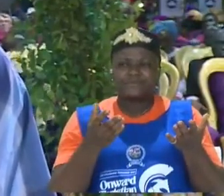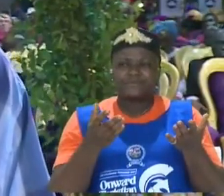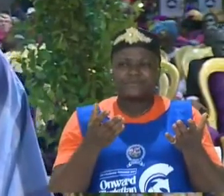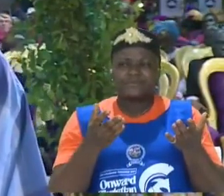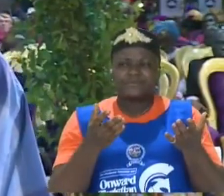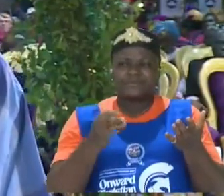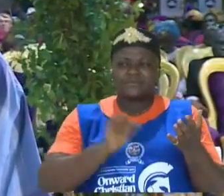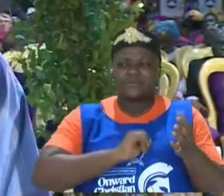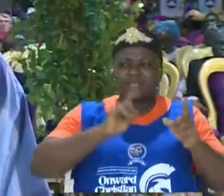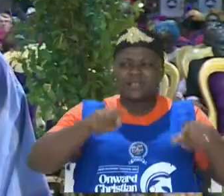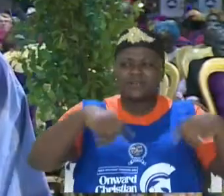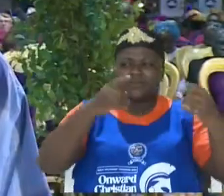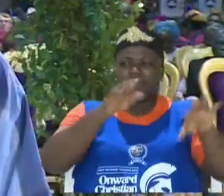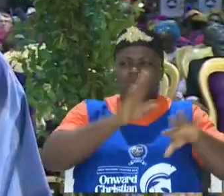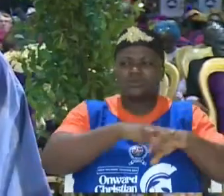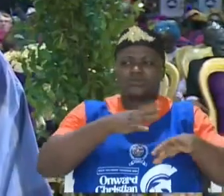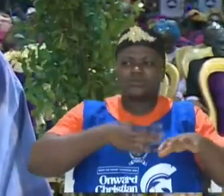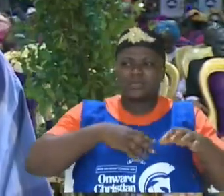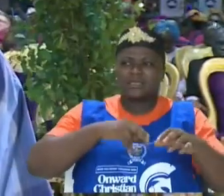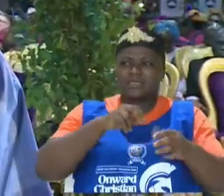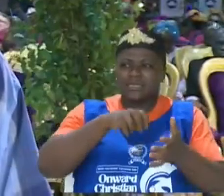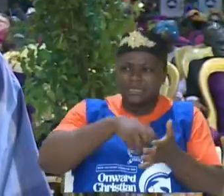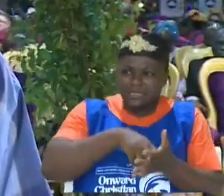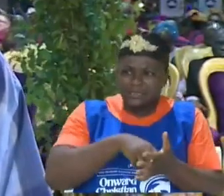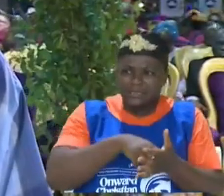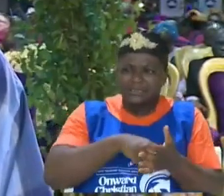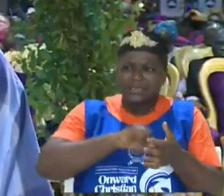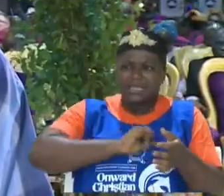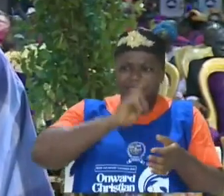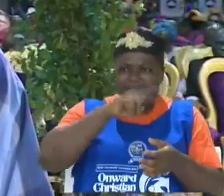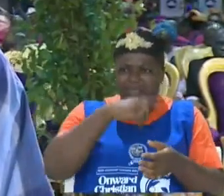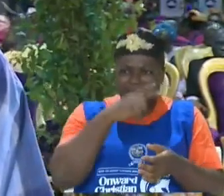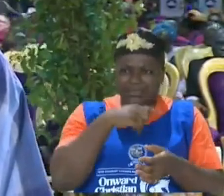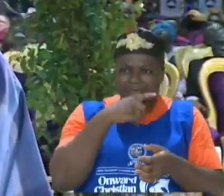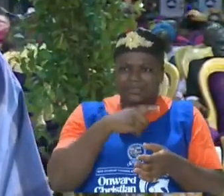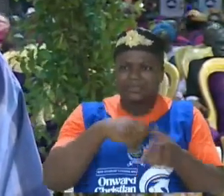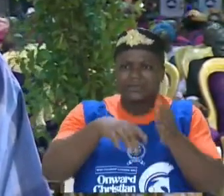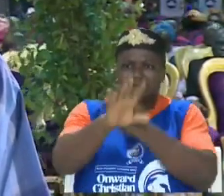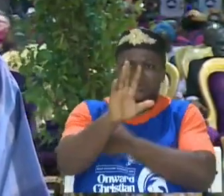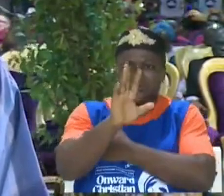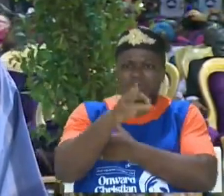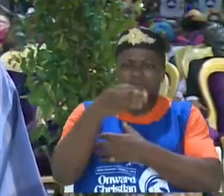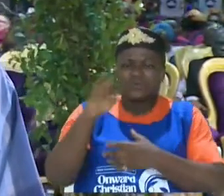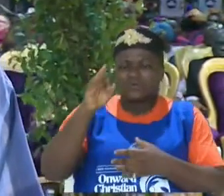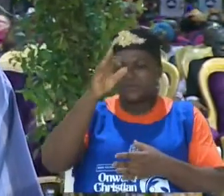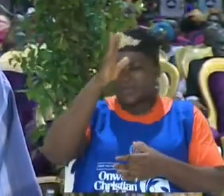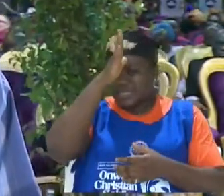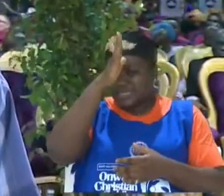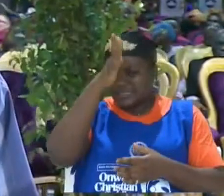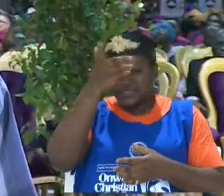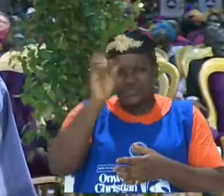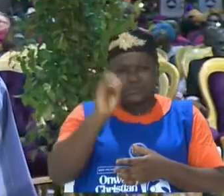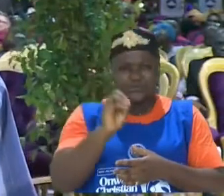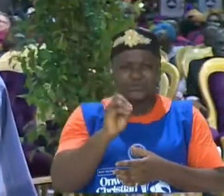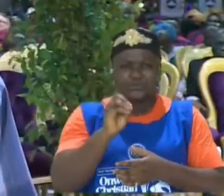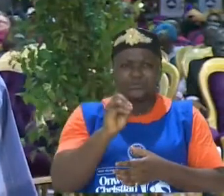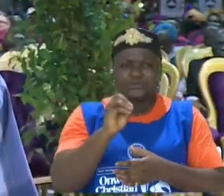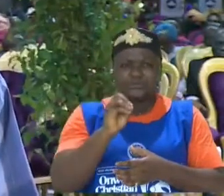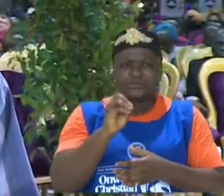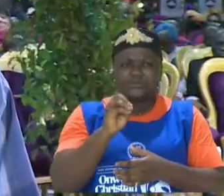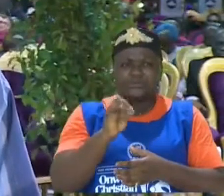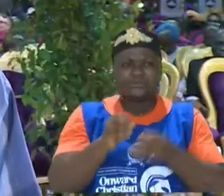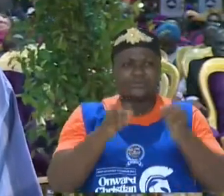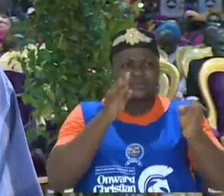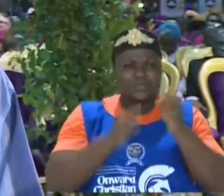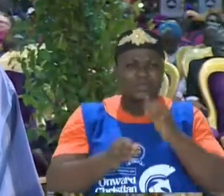I went on my knees. I said, God of Daddy E. Adeboye, if you